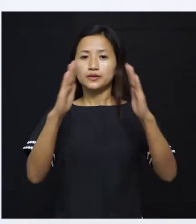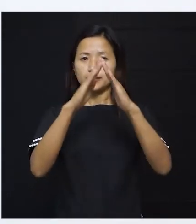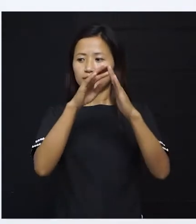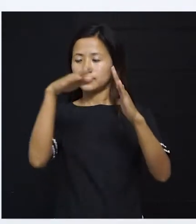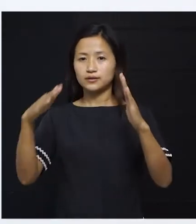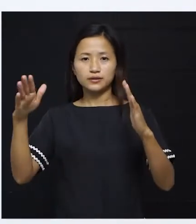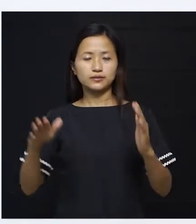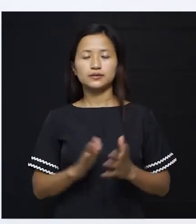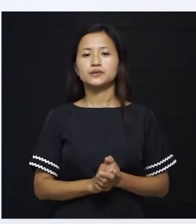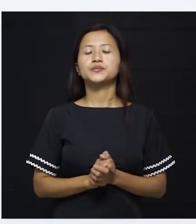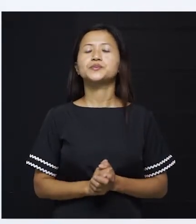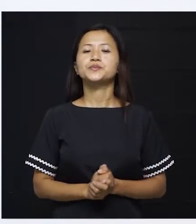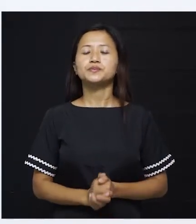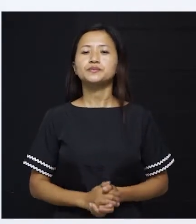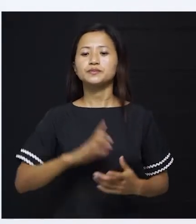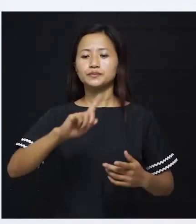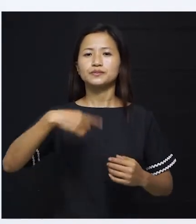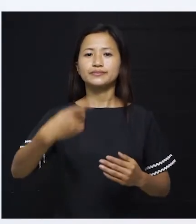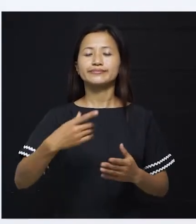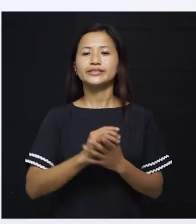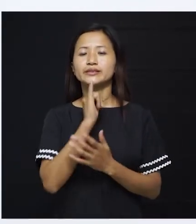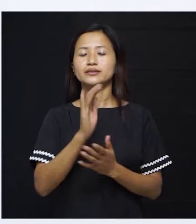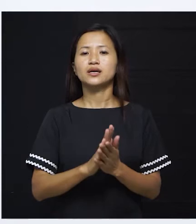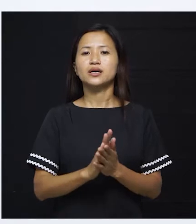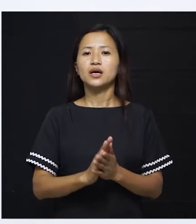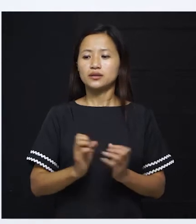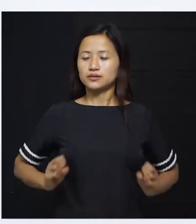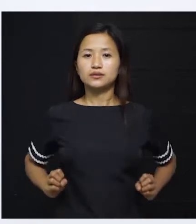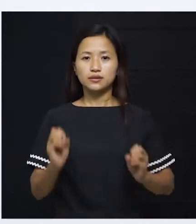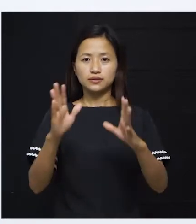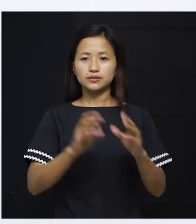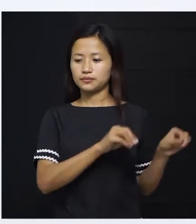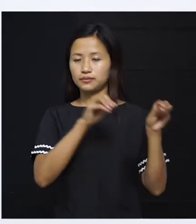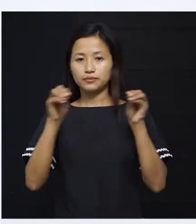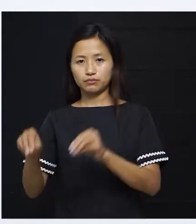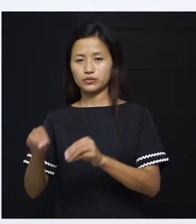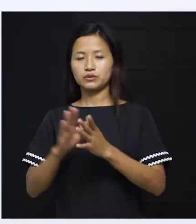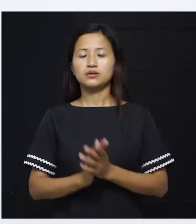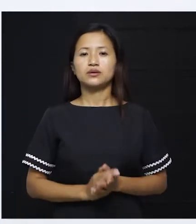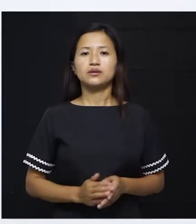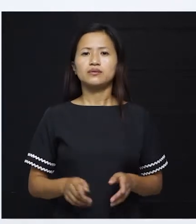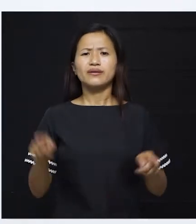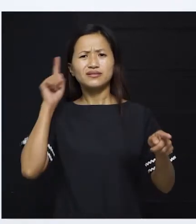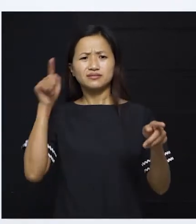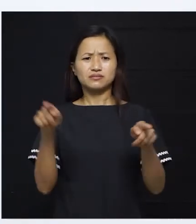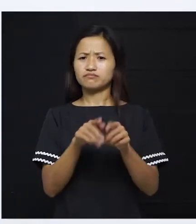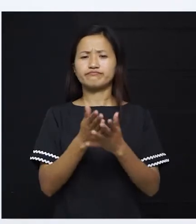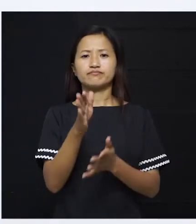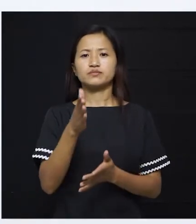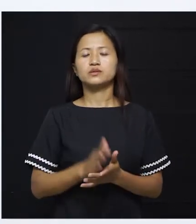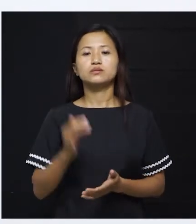the word Naga. Then the next is origin and the migration. So we exactly do not